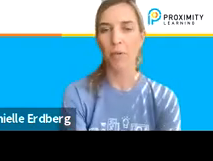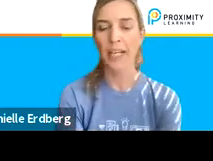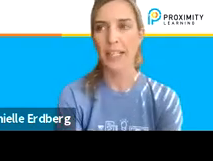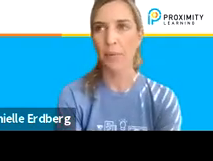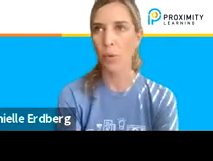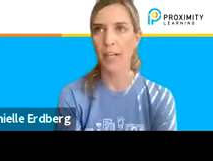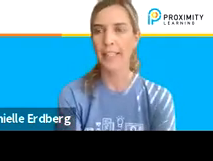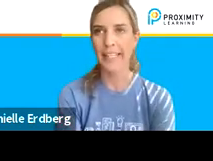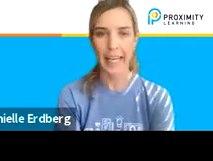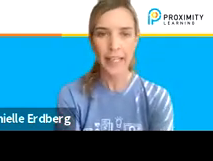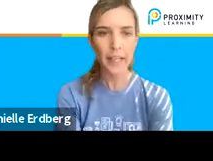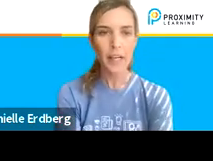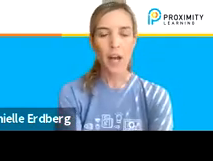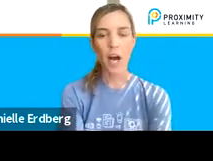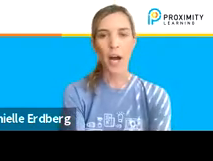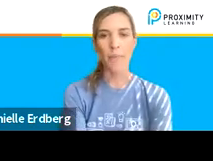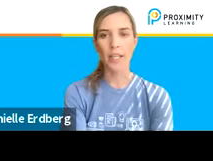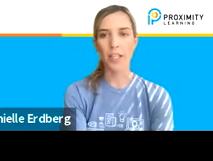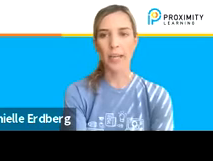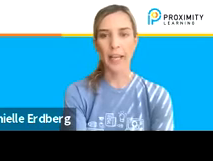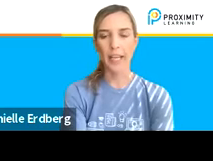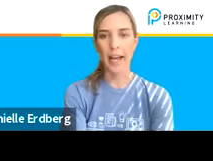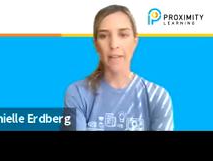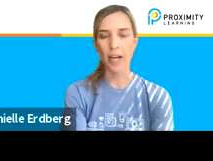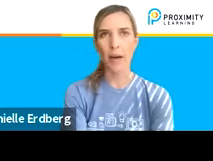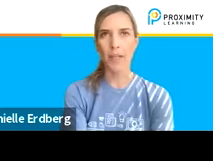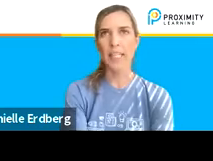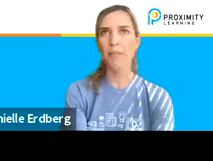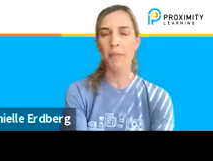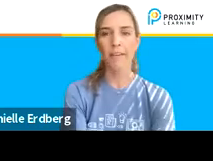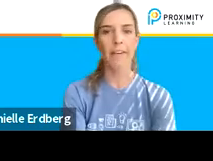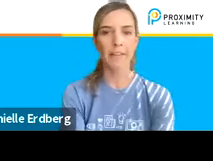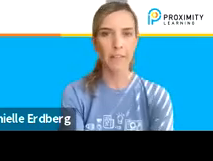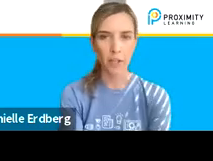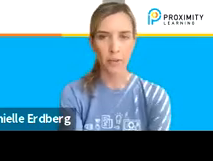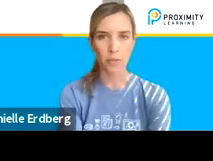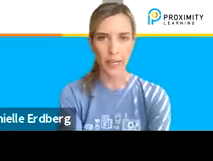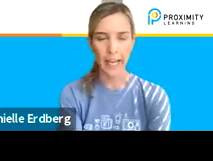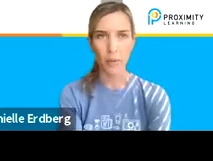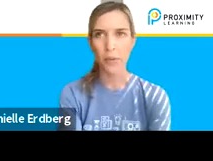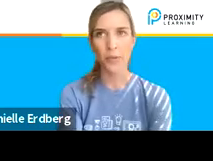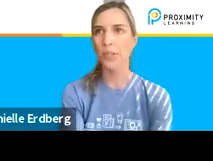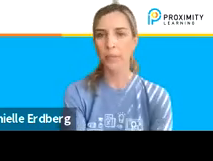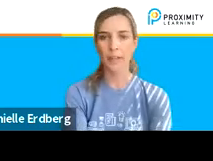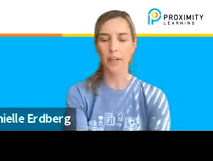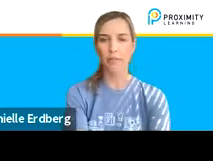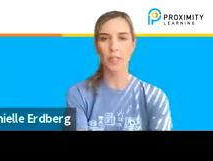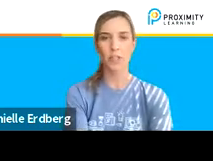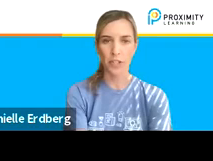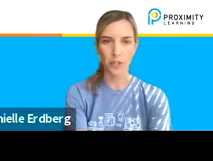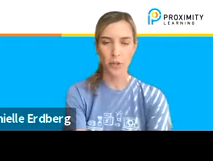some of the products that we work on today. And so again, we have a team of about 5 developers right now. We're going through a little bit